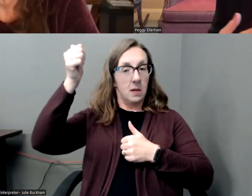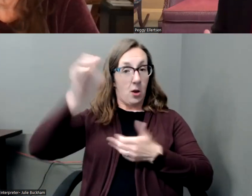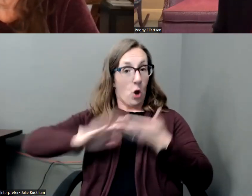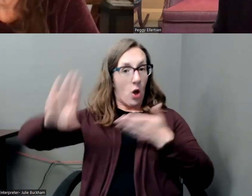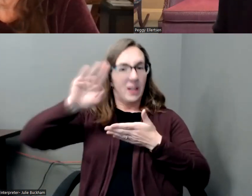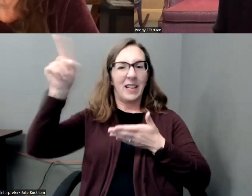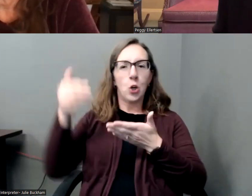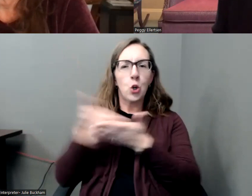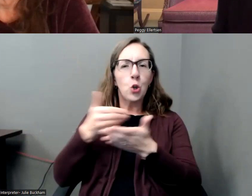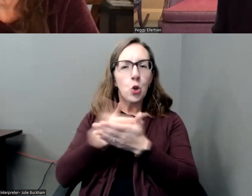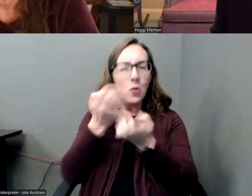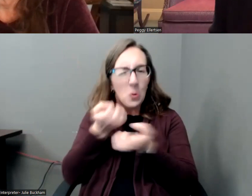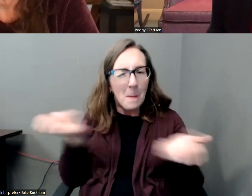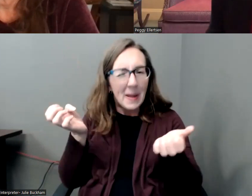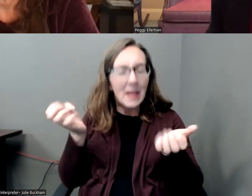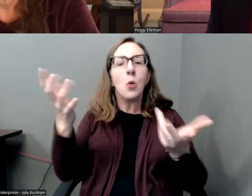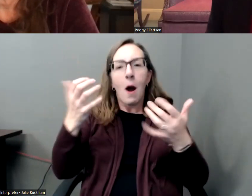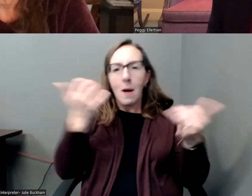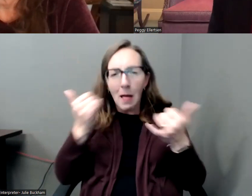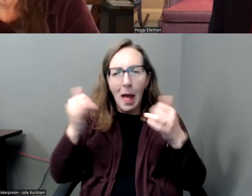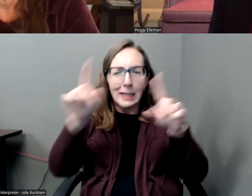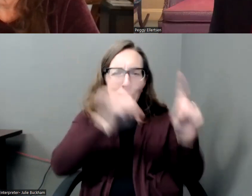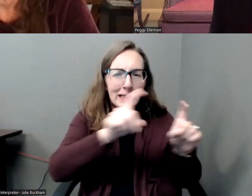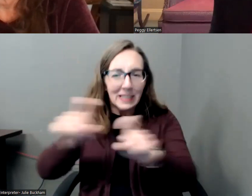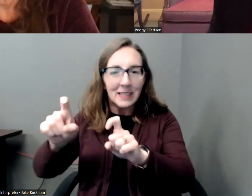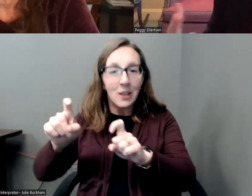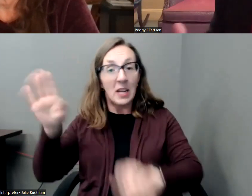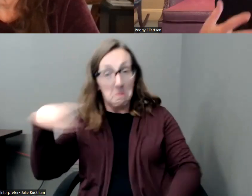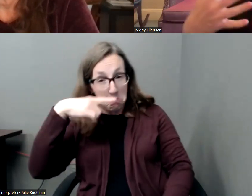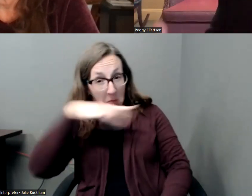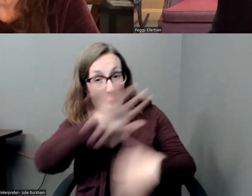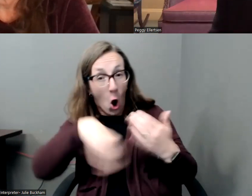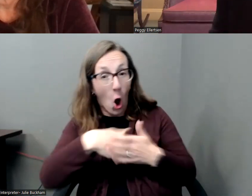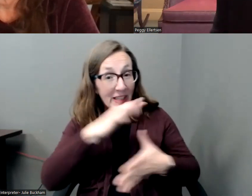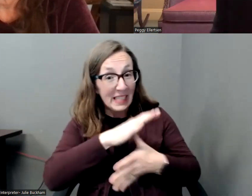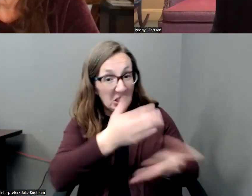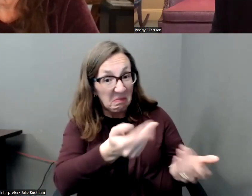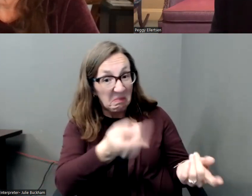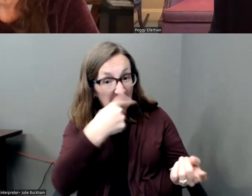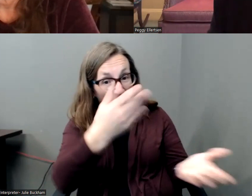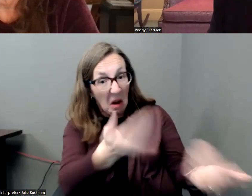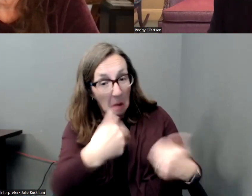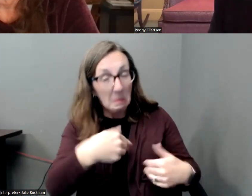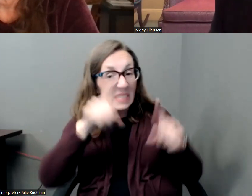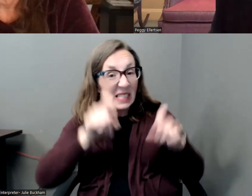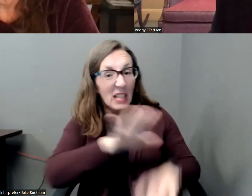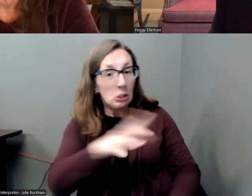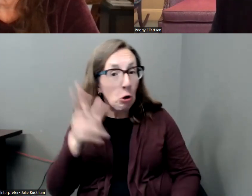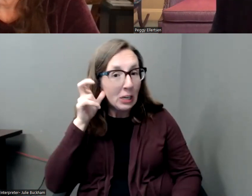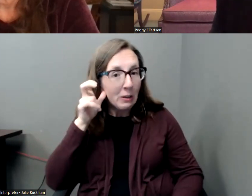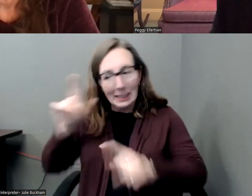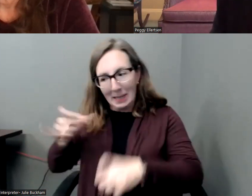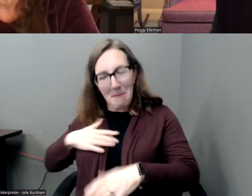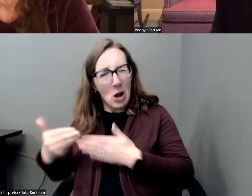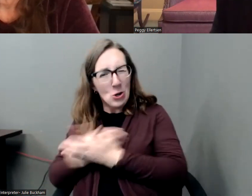to work with it. And so he asked the graduating seniors if we would step up and have our hearing evaluated. And sure enough, I